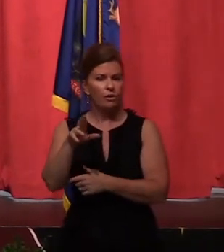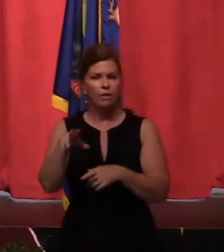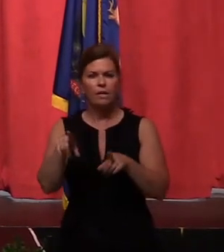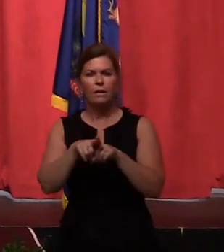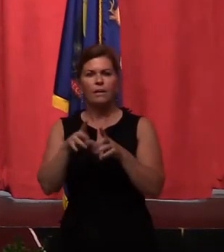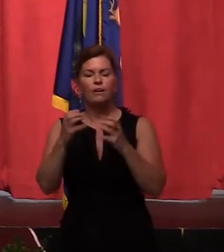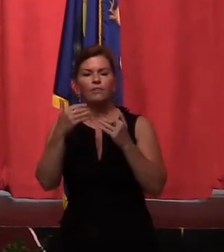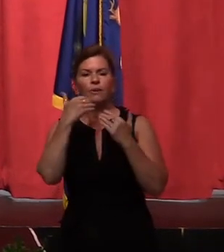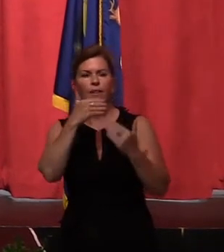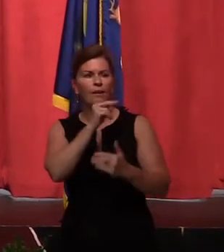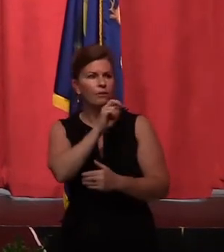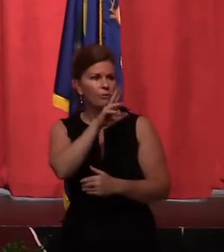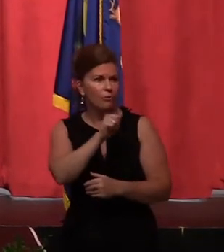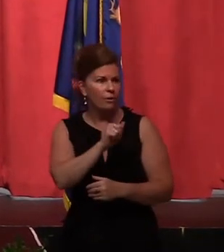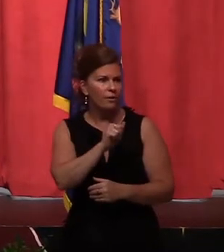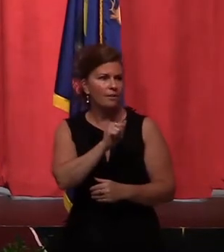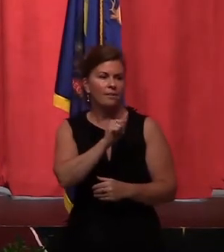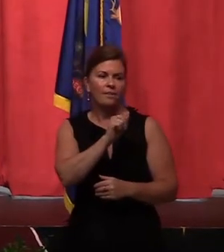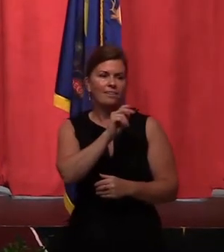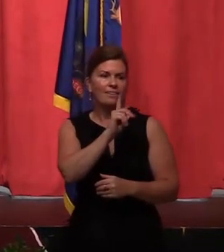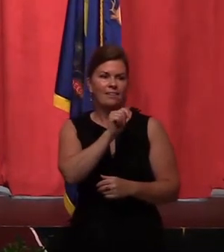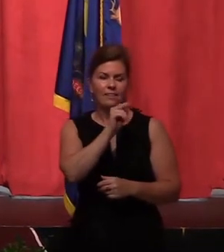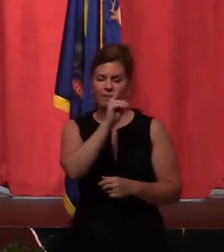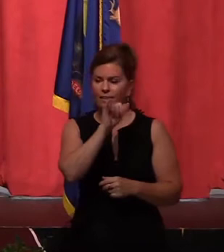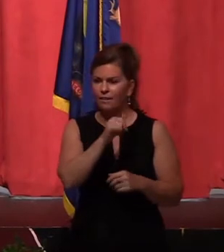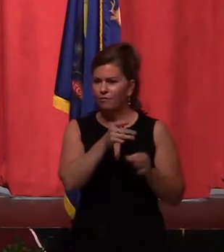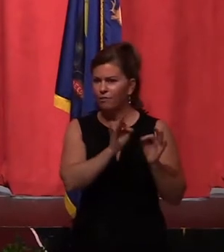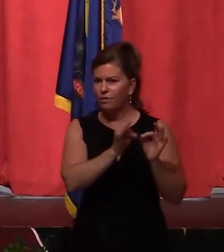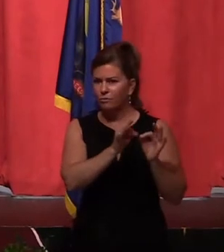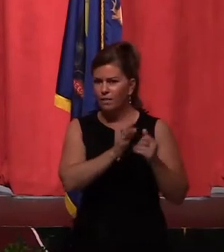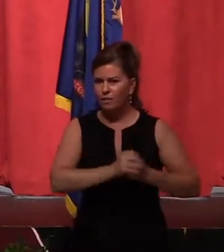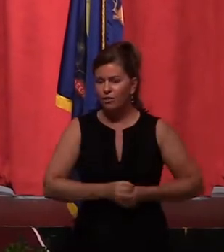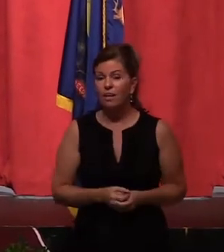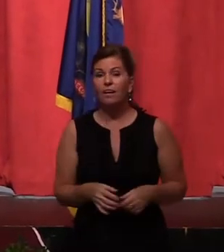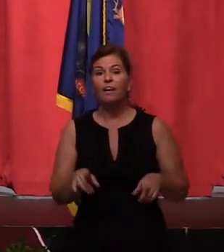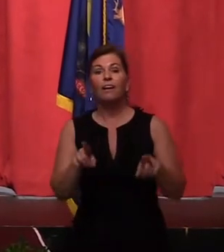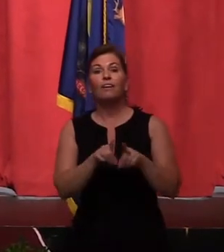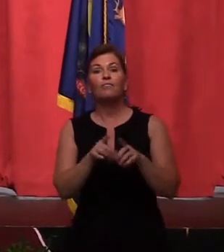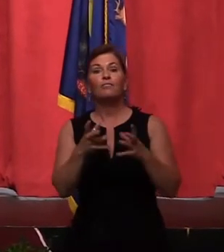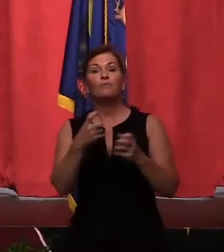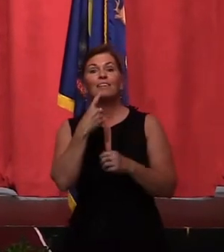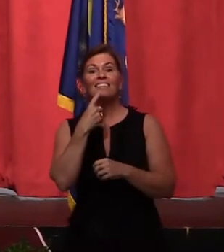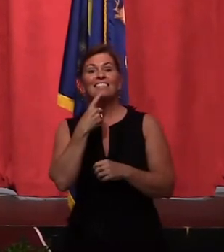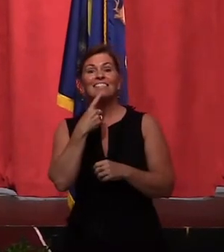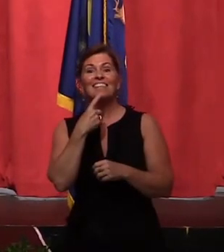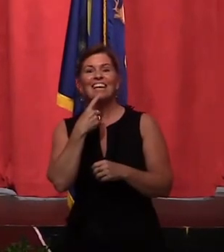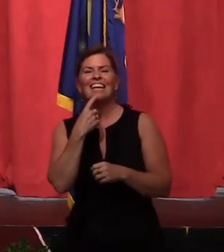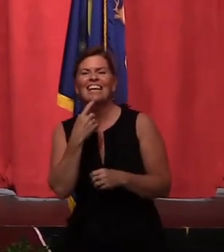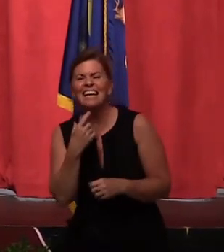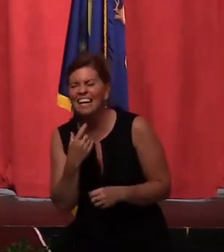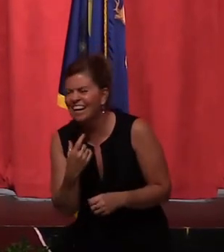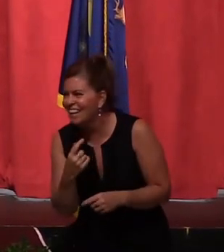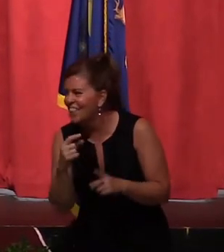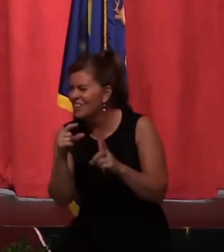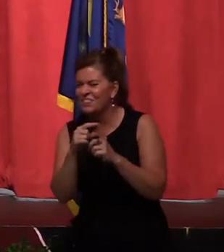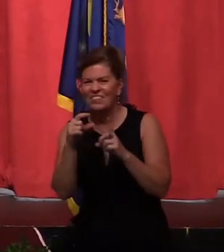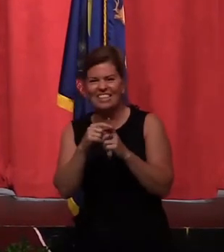for providing the ASL interpretation for this evening's ceremony, and I would just like to say the words Gorilla Glue